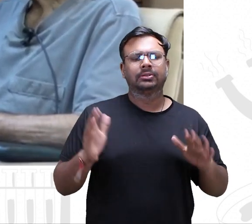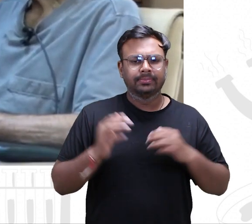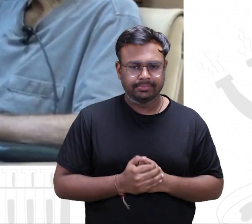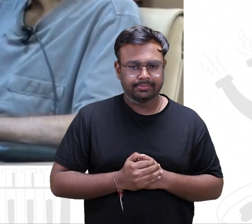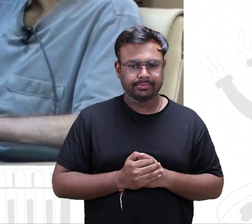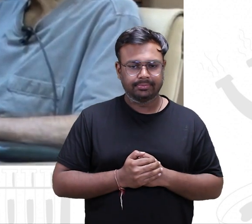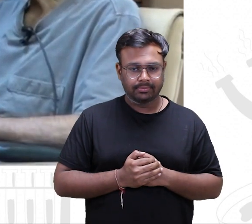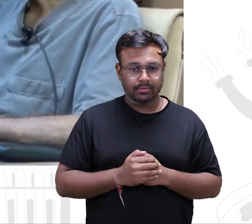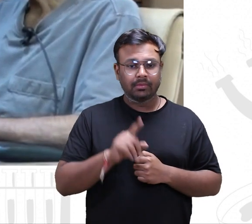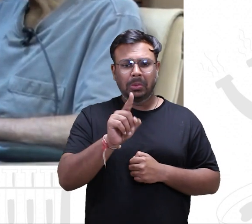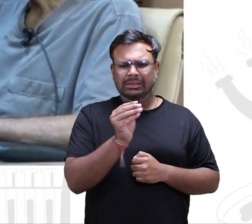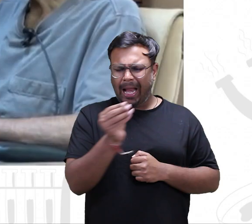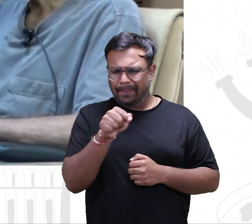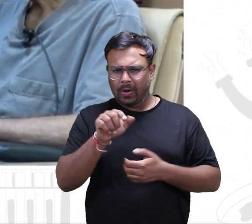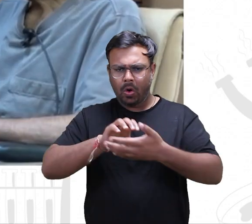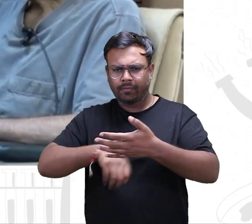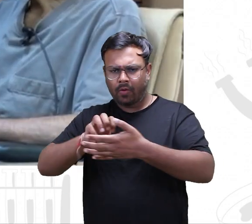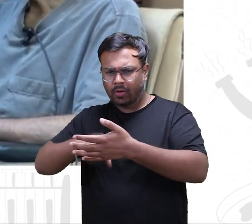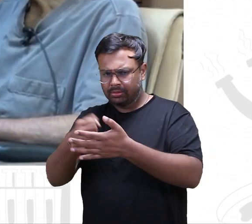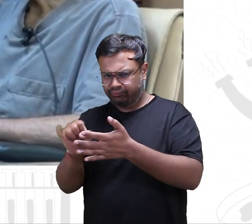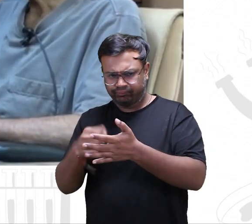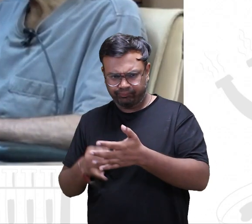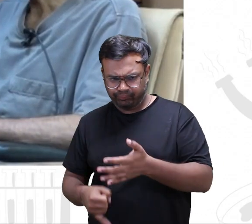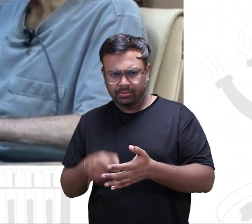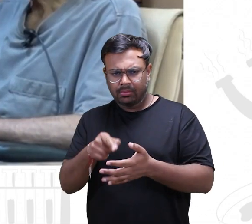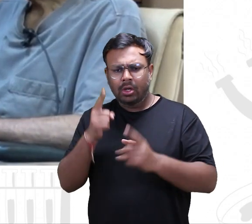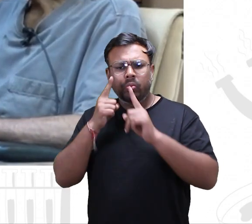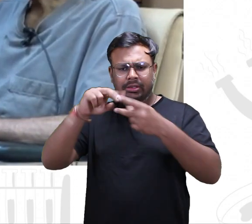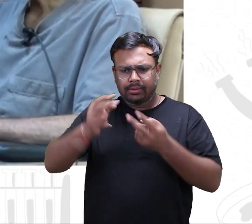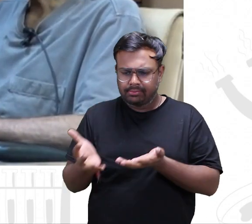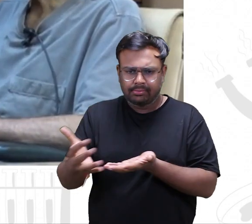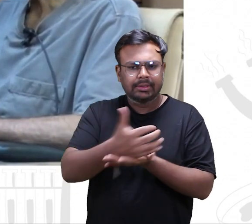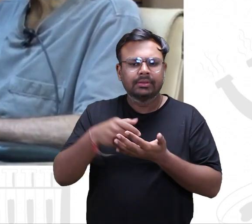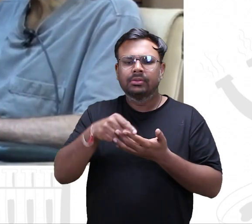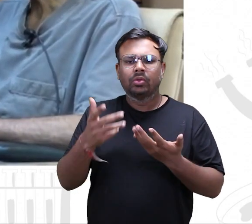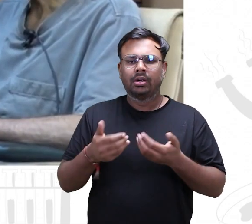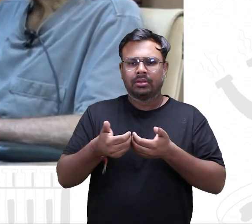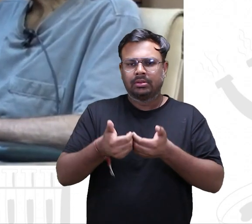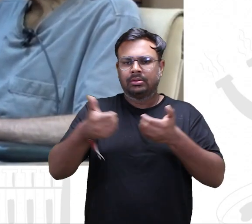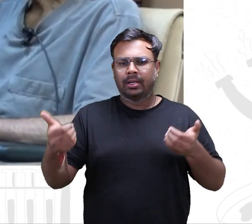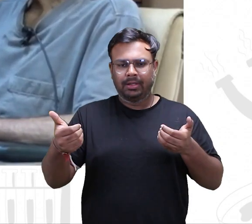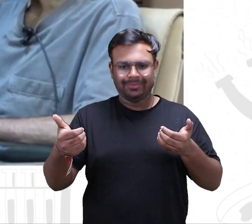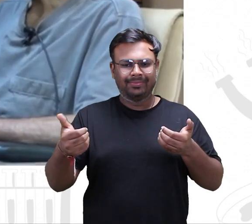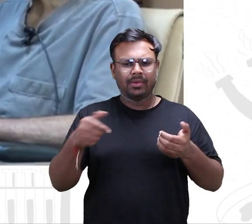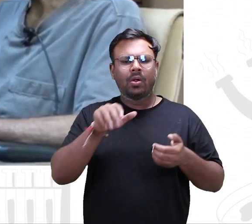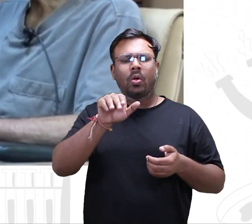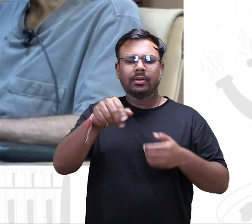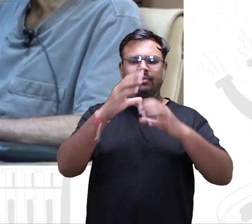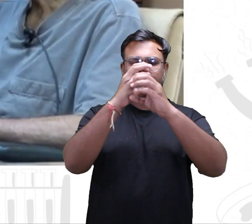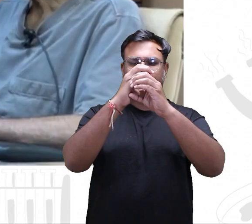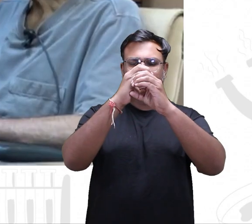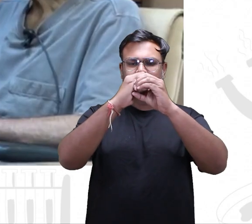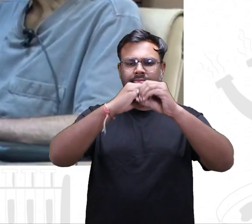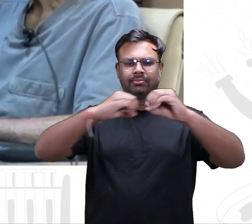is we had to eliminate some genes that are required for segregation. They're called